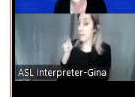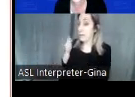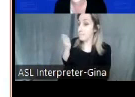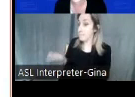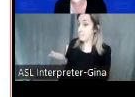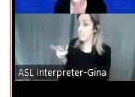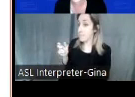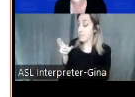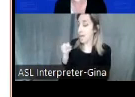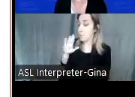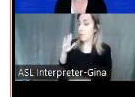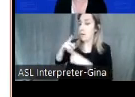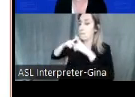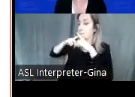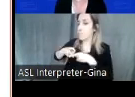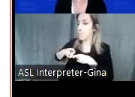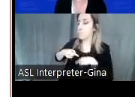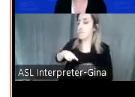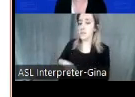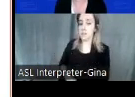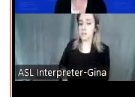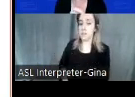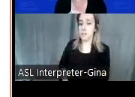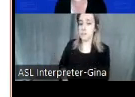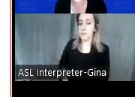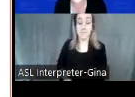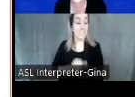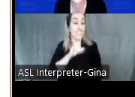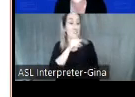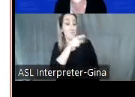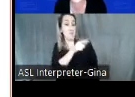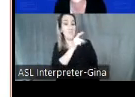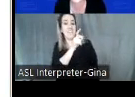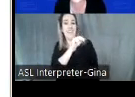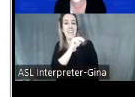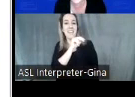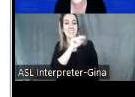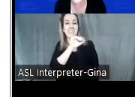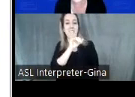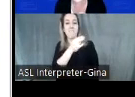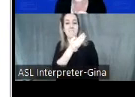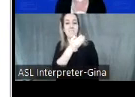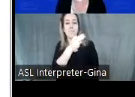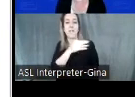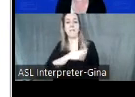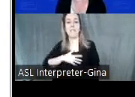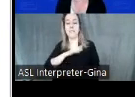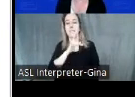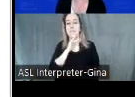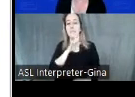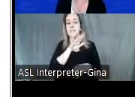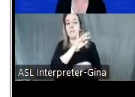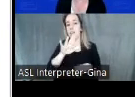going to go ahead and unmute you. If you are Ken Fishman, please state and spell your first and last name, and I will begin to time